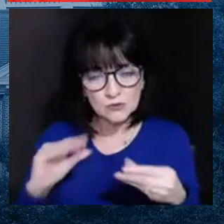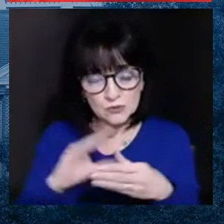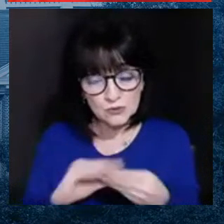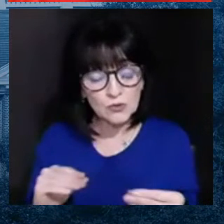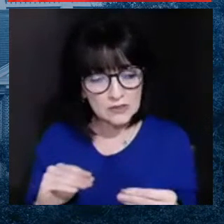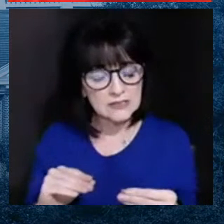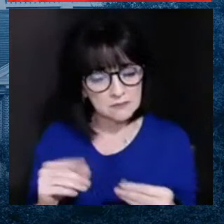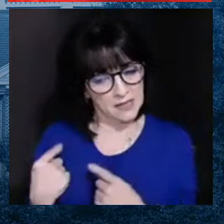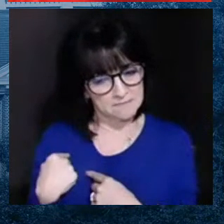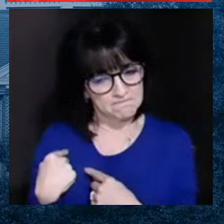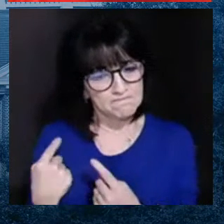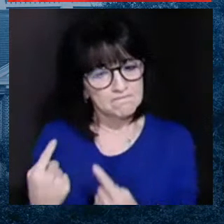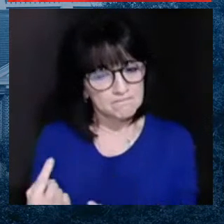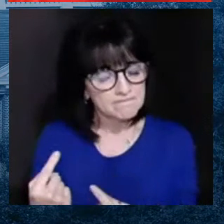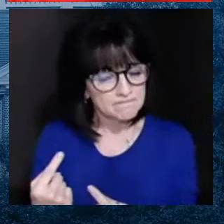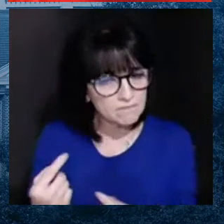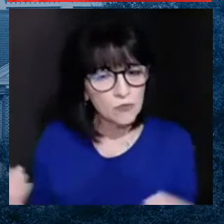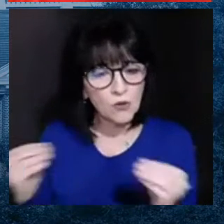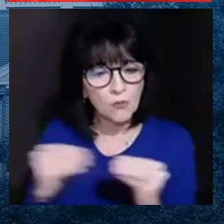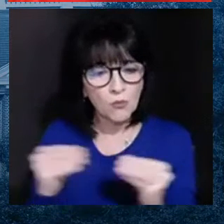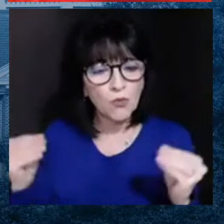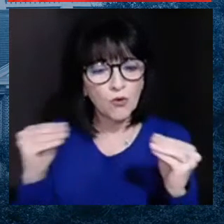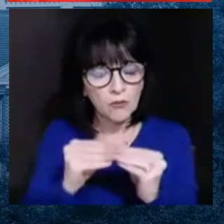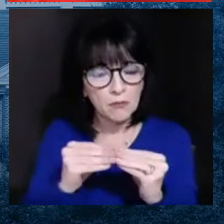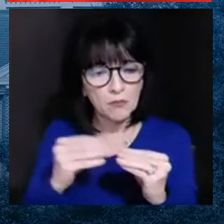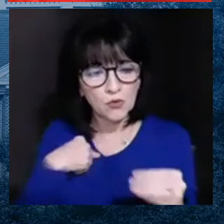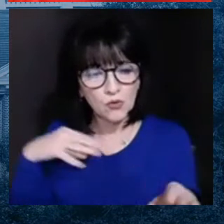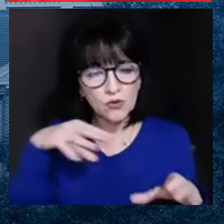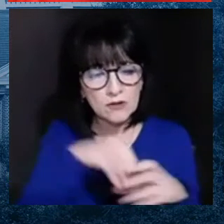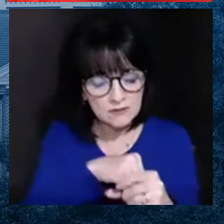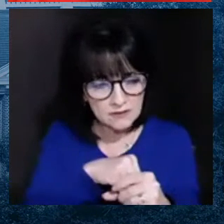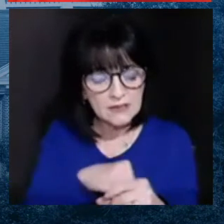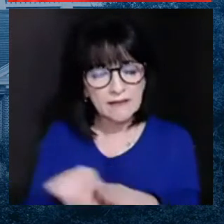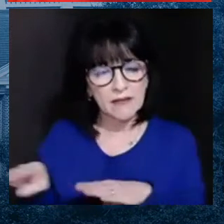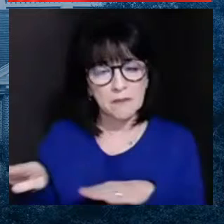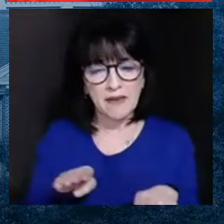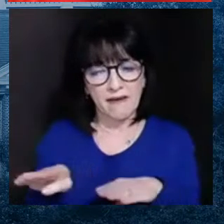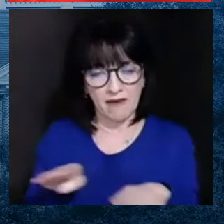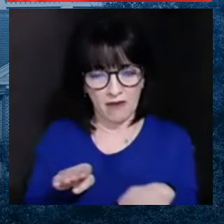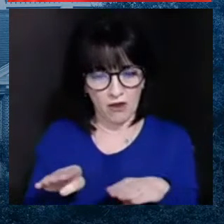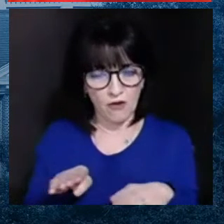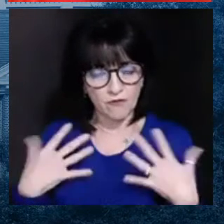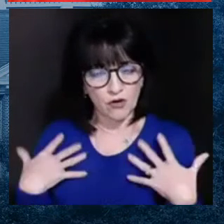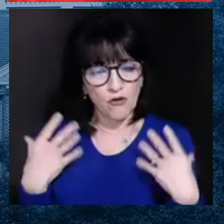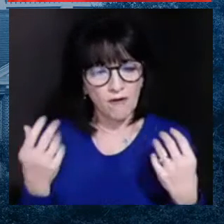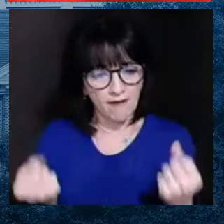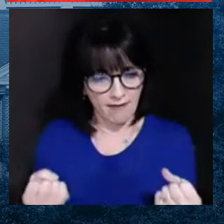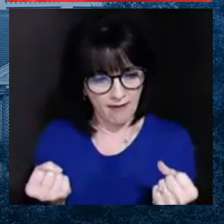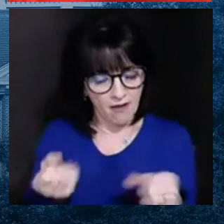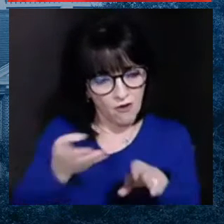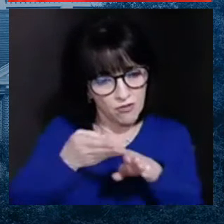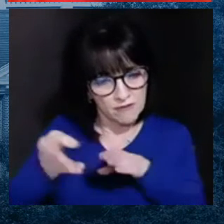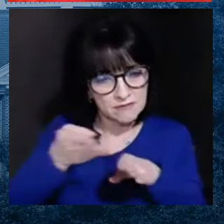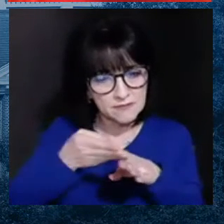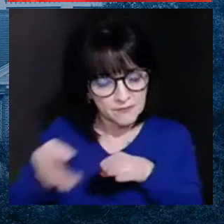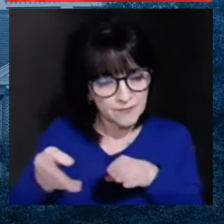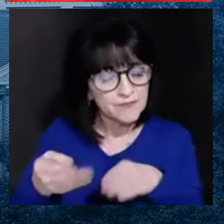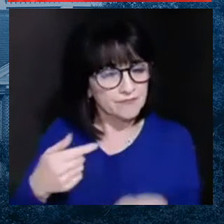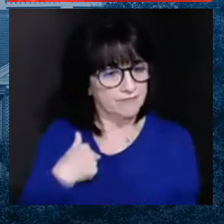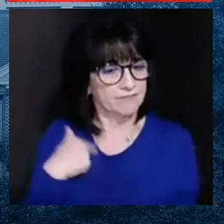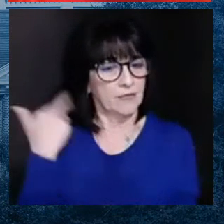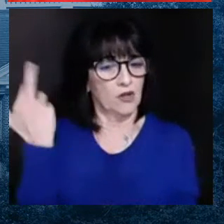health service field, touring up and down the state. And what I recognize is that we have heroes out